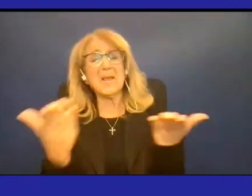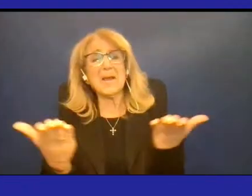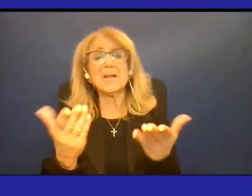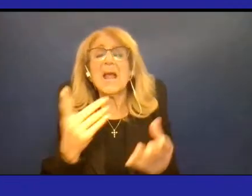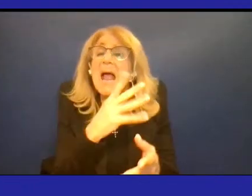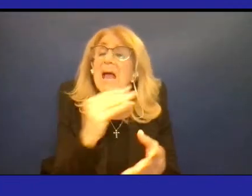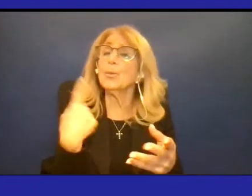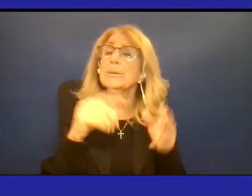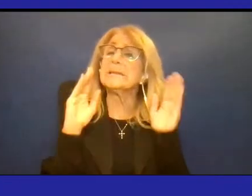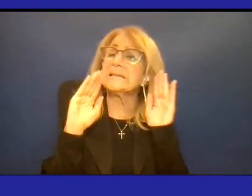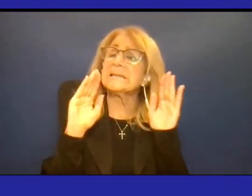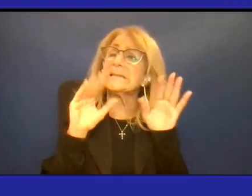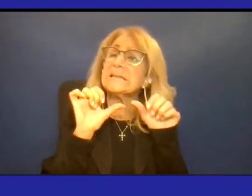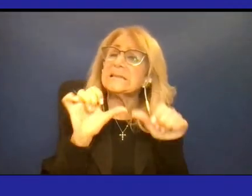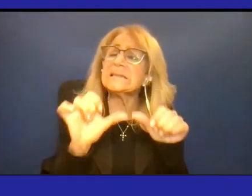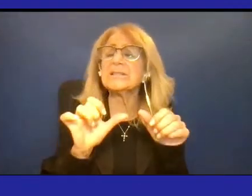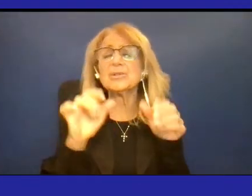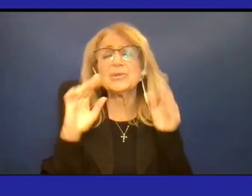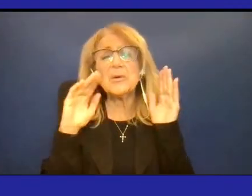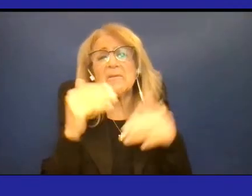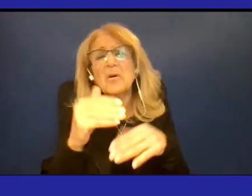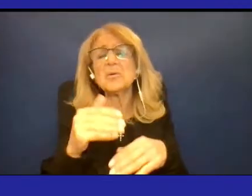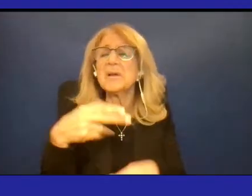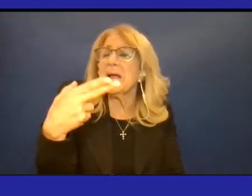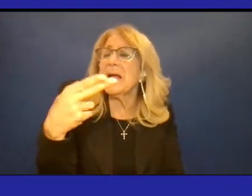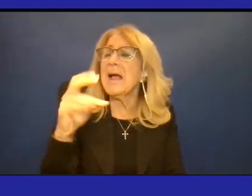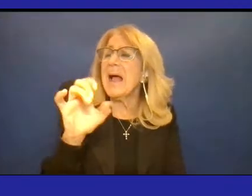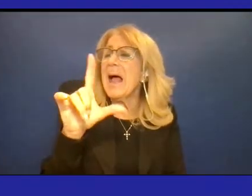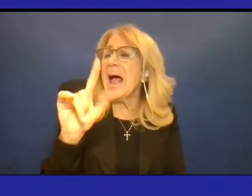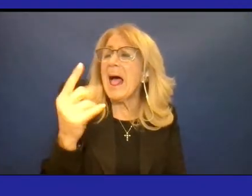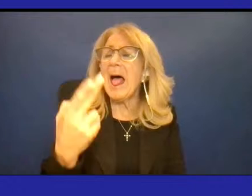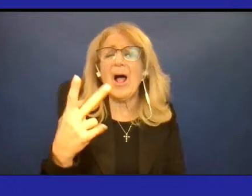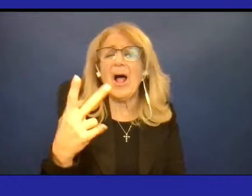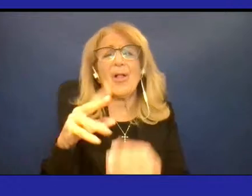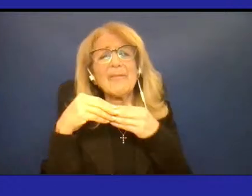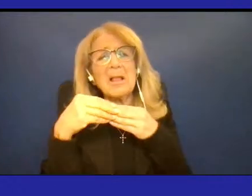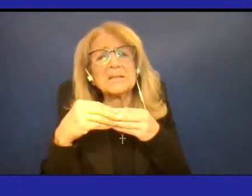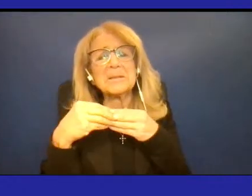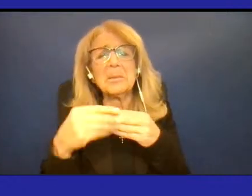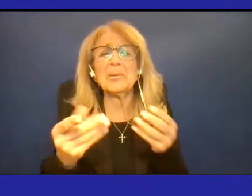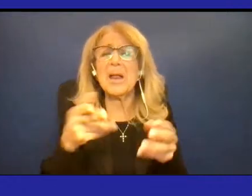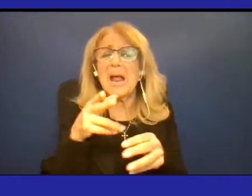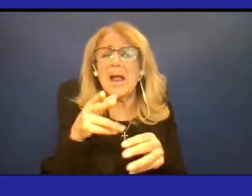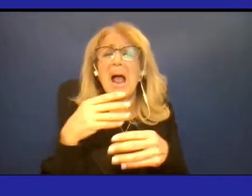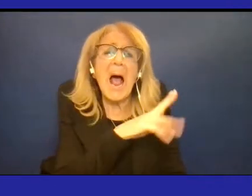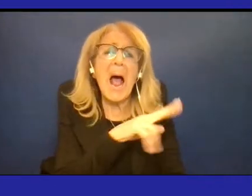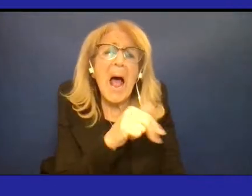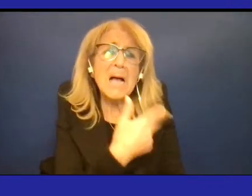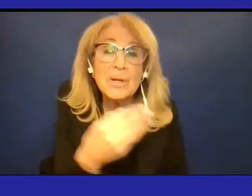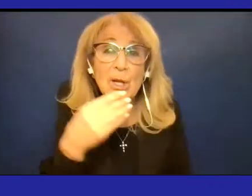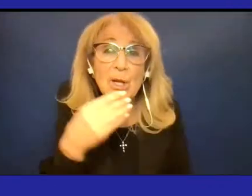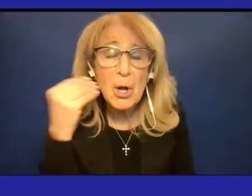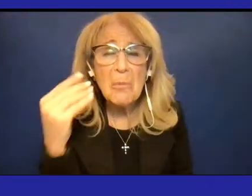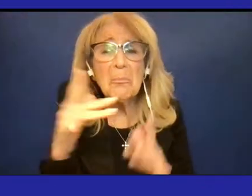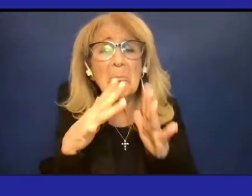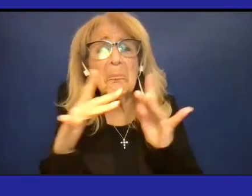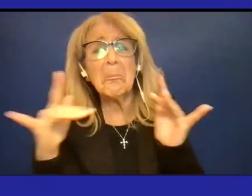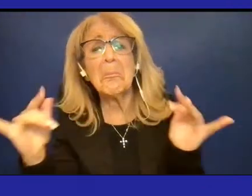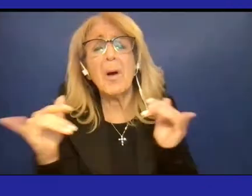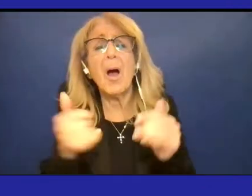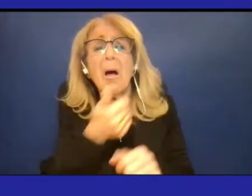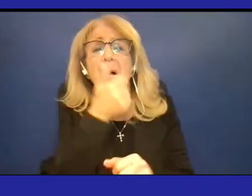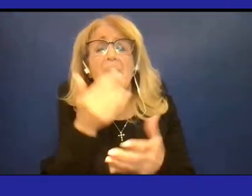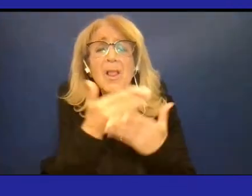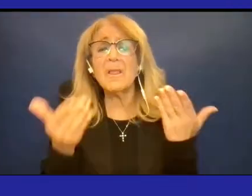on things like telehealth, health flexibility, hospital at home, a few other things like that really